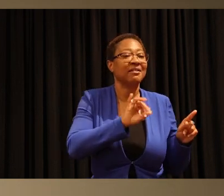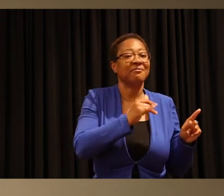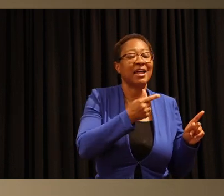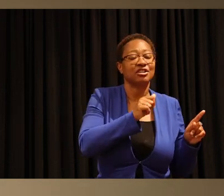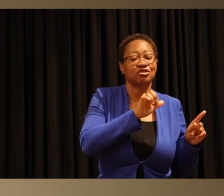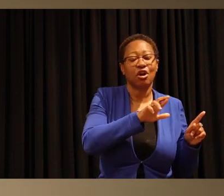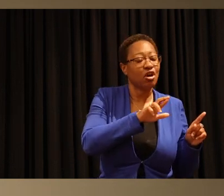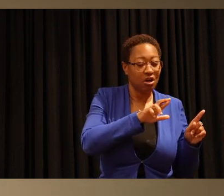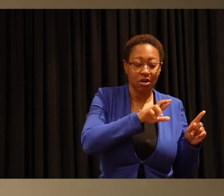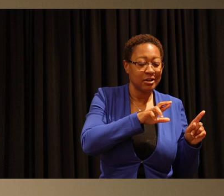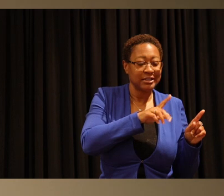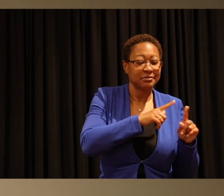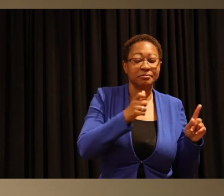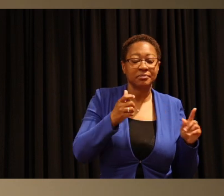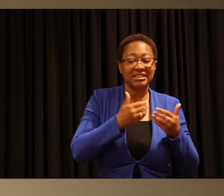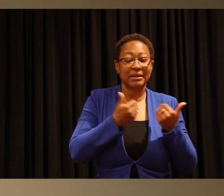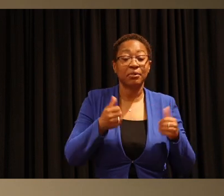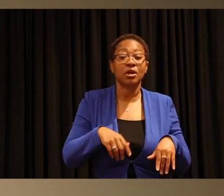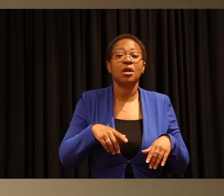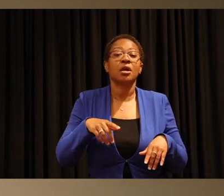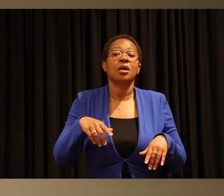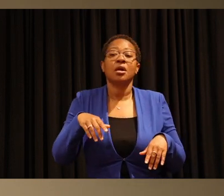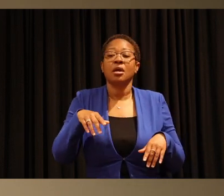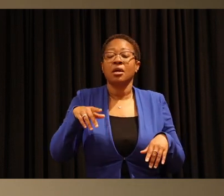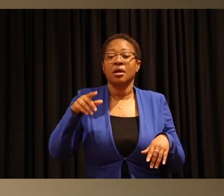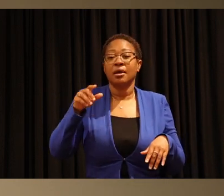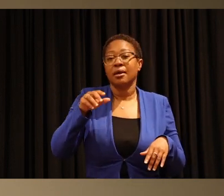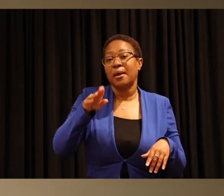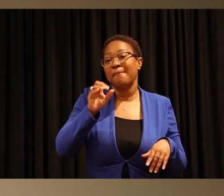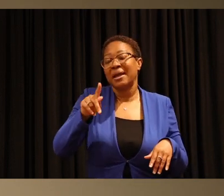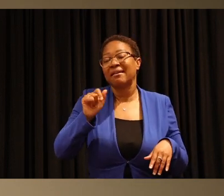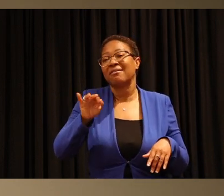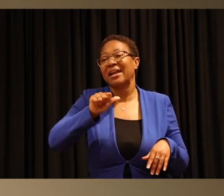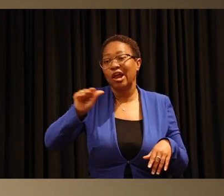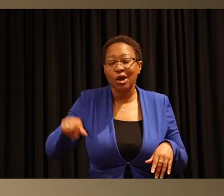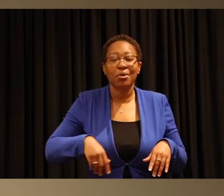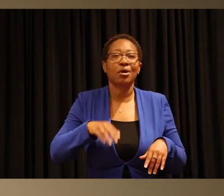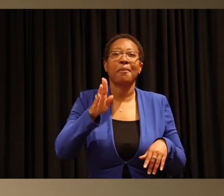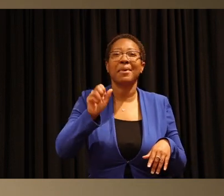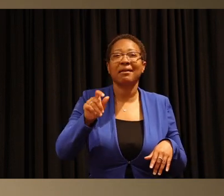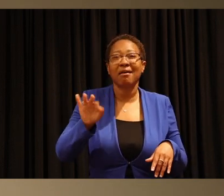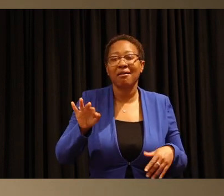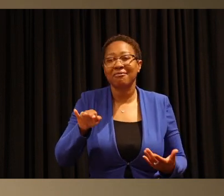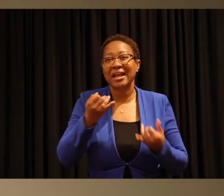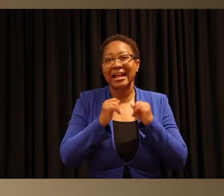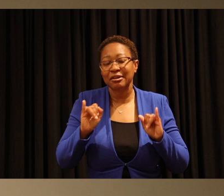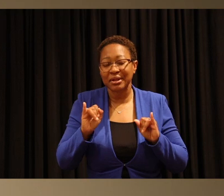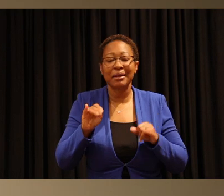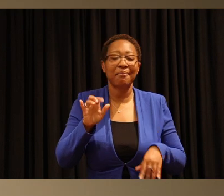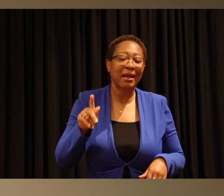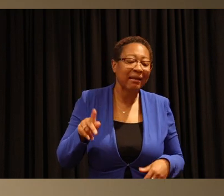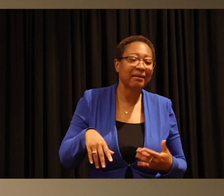the community banks, yes. I mean, and banks like Mercantile Bank, banks like Bank of Ann Arbor, banks like Independent